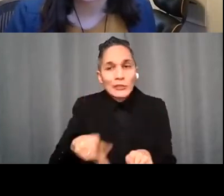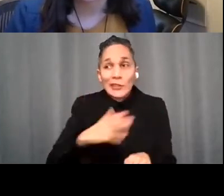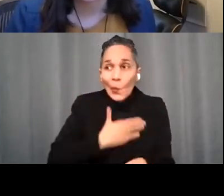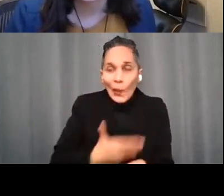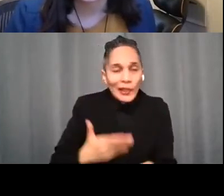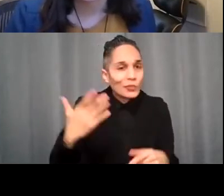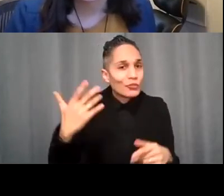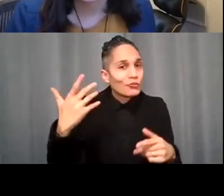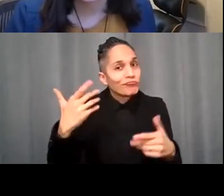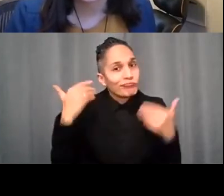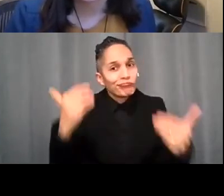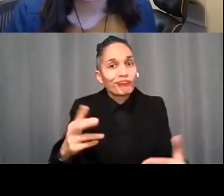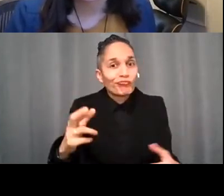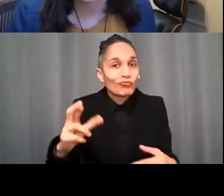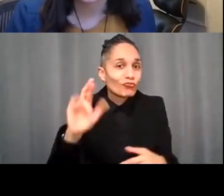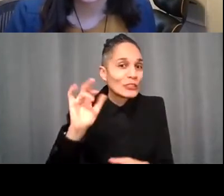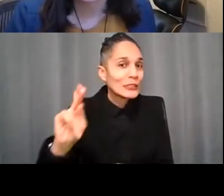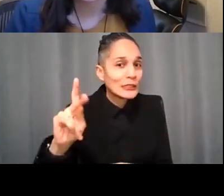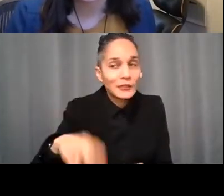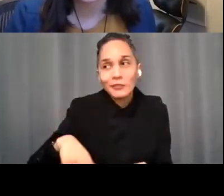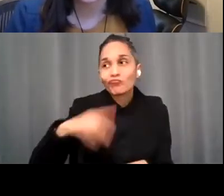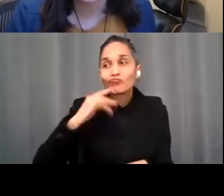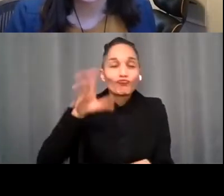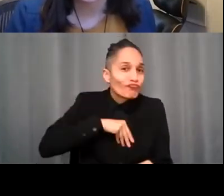chances for sure, but also are willing